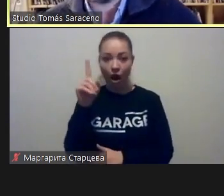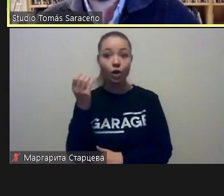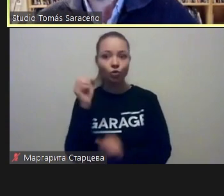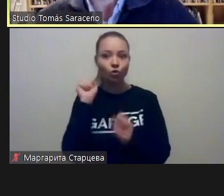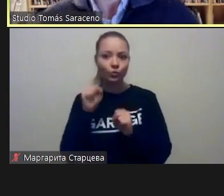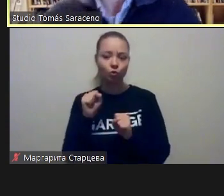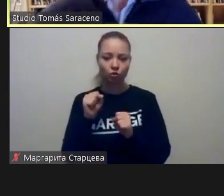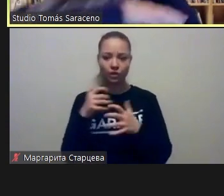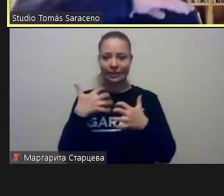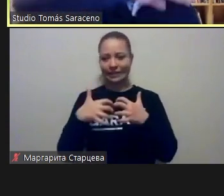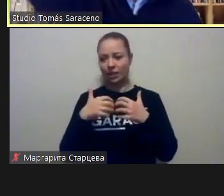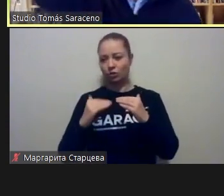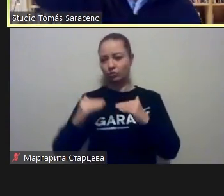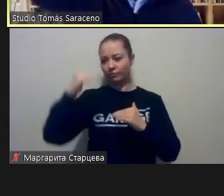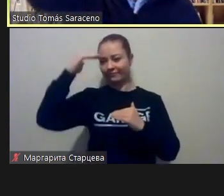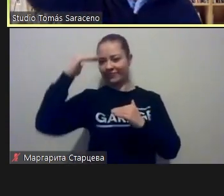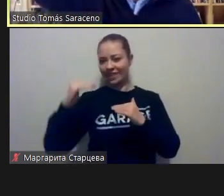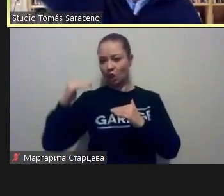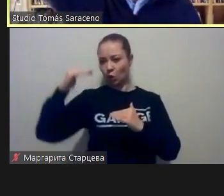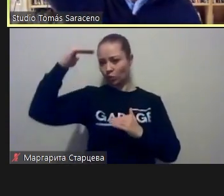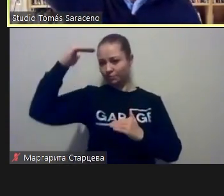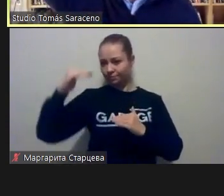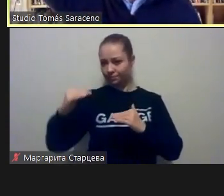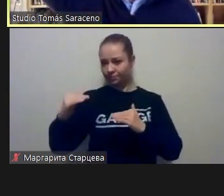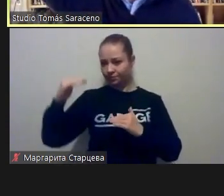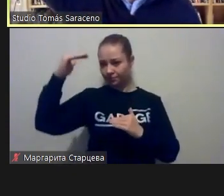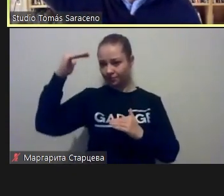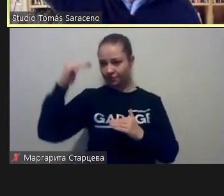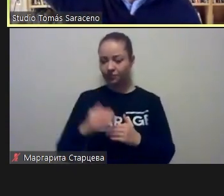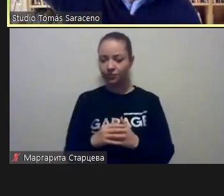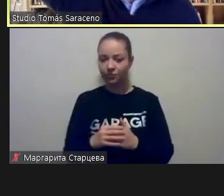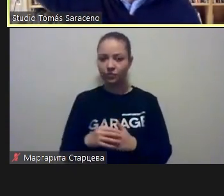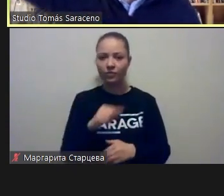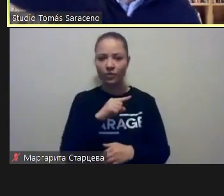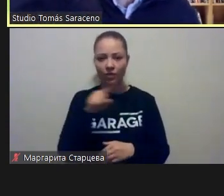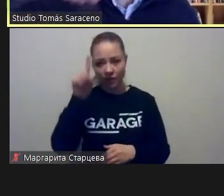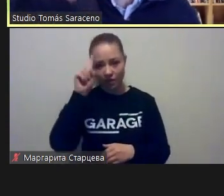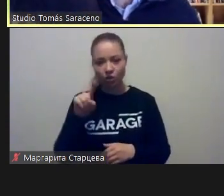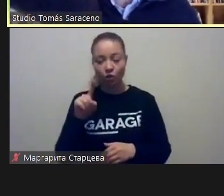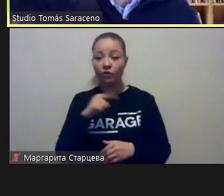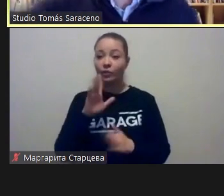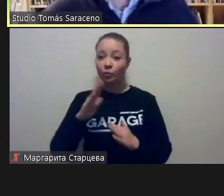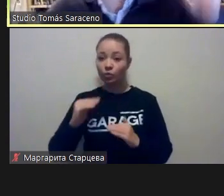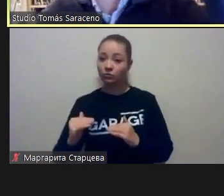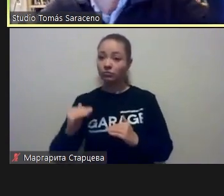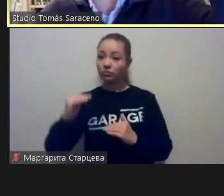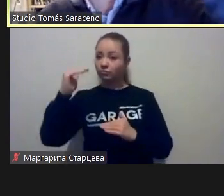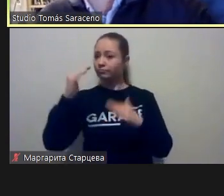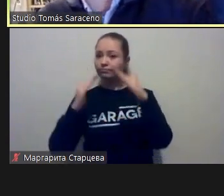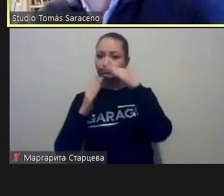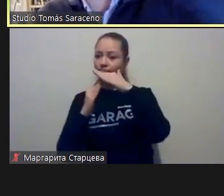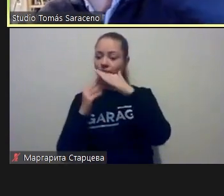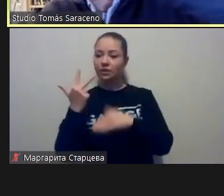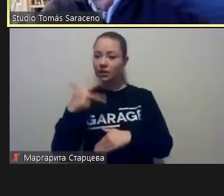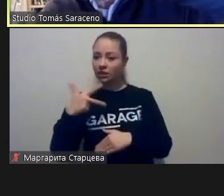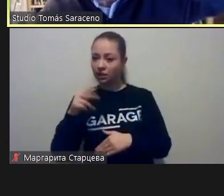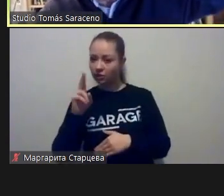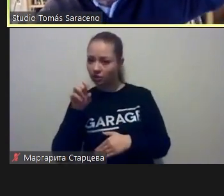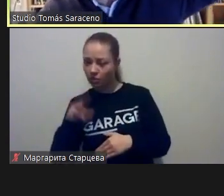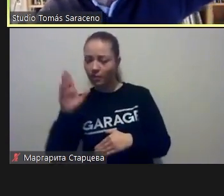Now, you knew that sometimes it goes up to 30, 35, then 20, 35. This is the average that more or